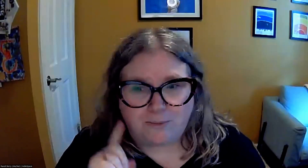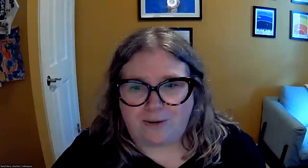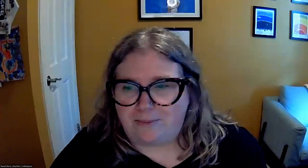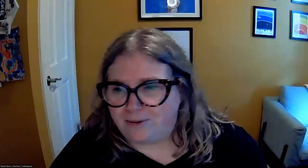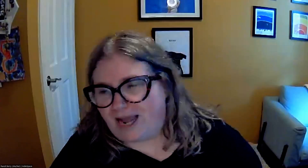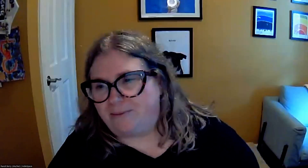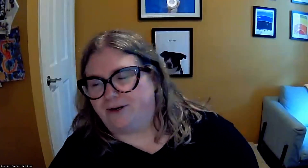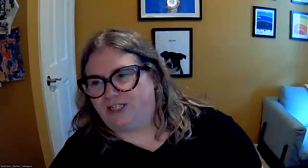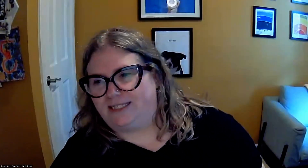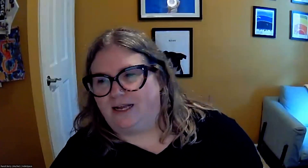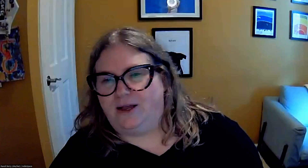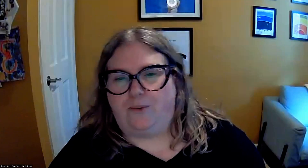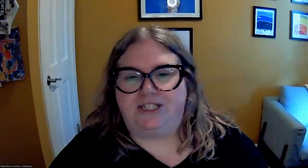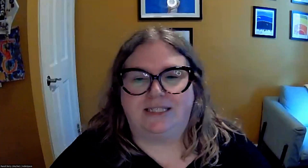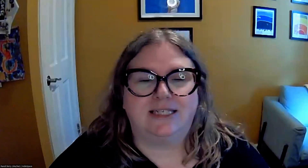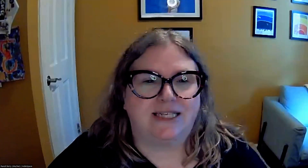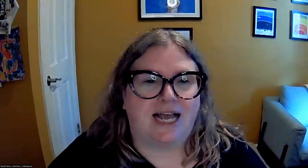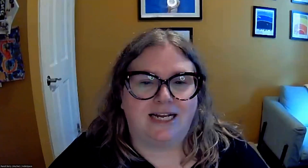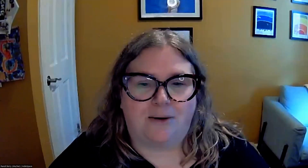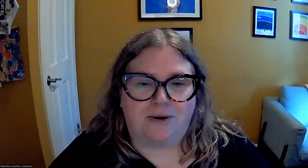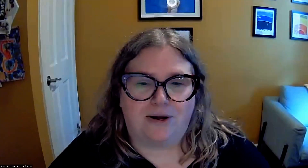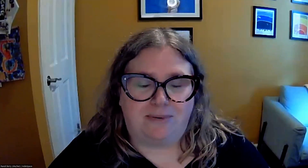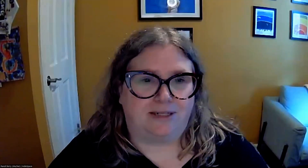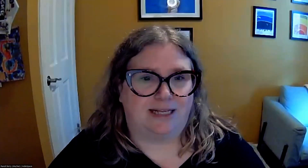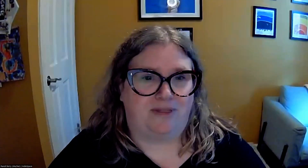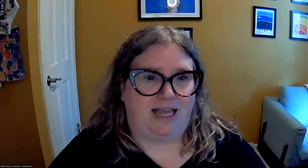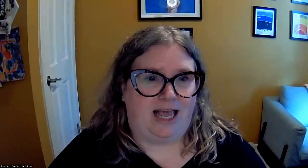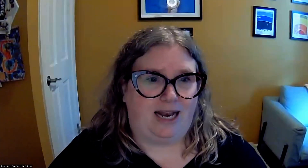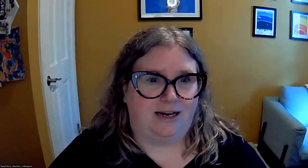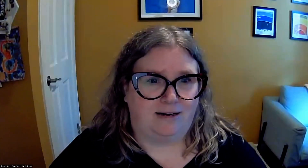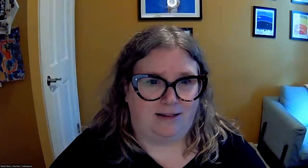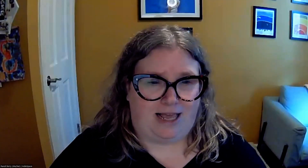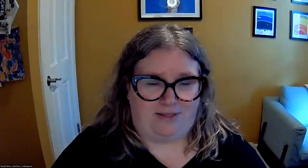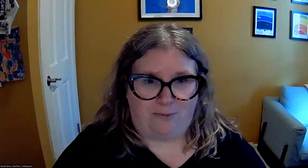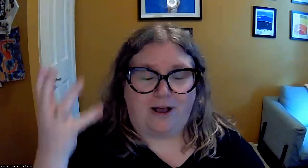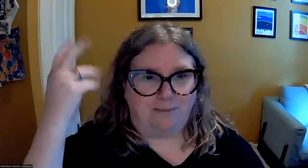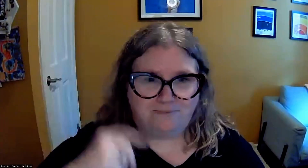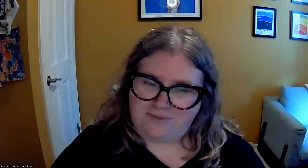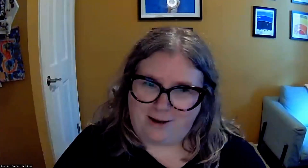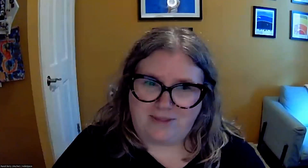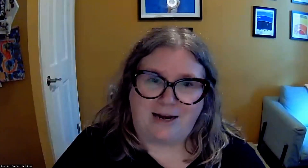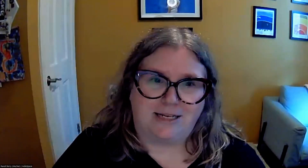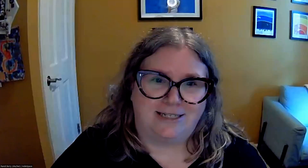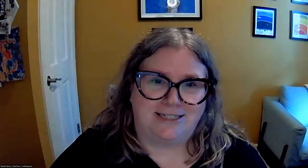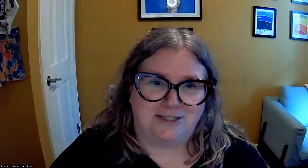a founding board member, Brad Burgess, we just decided that we were gonna build something and then they will come. That is the decision